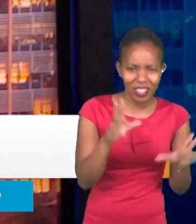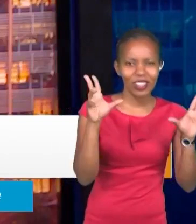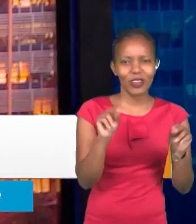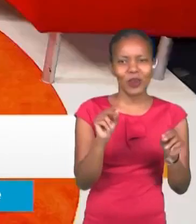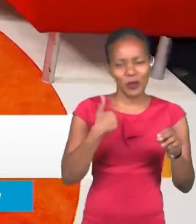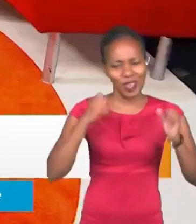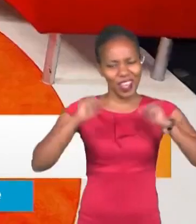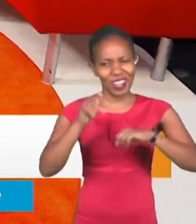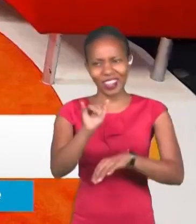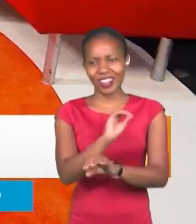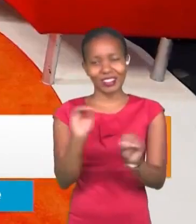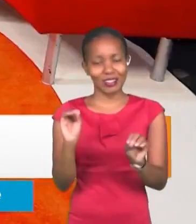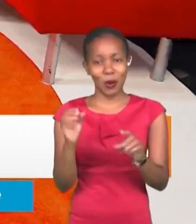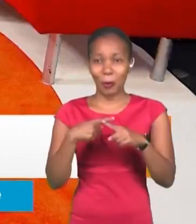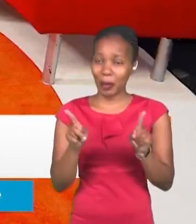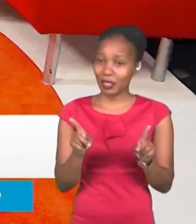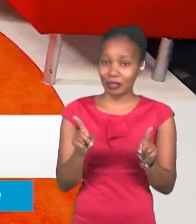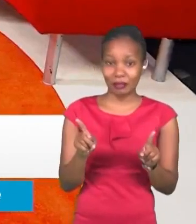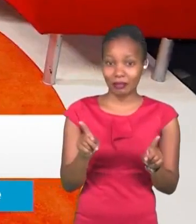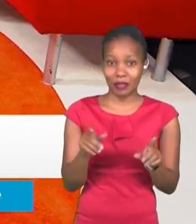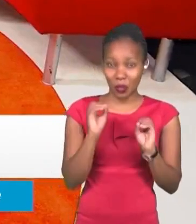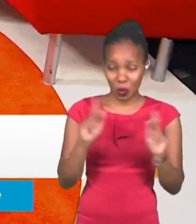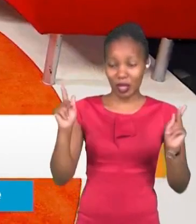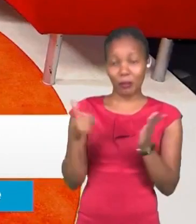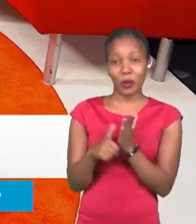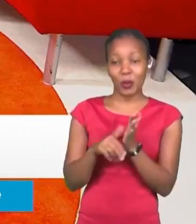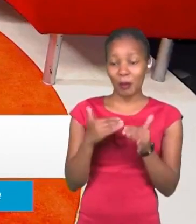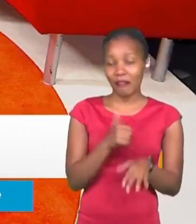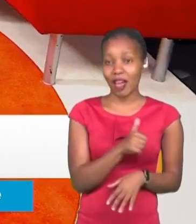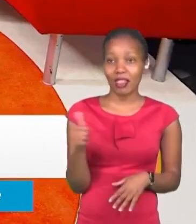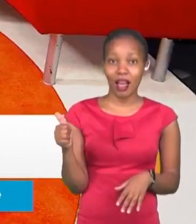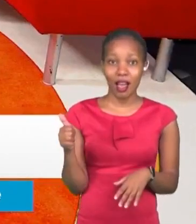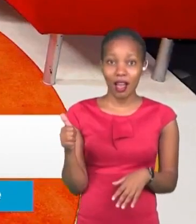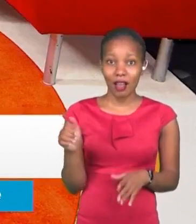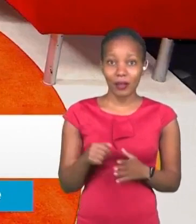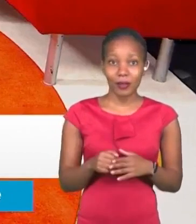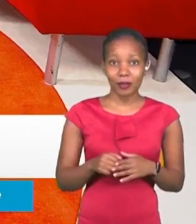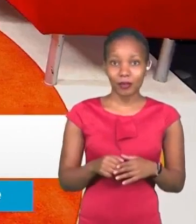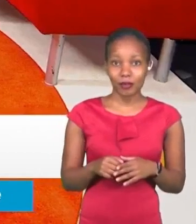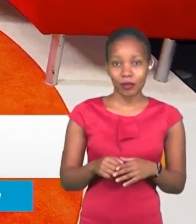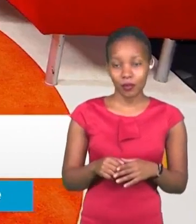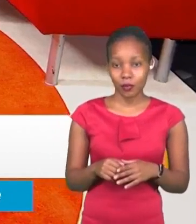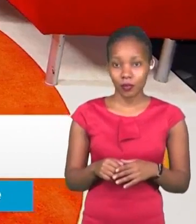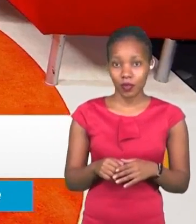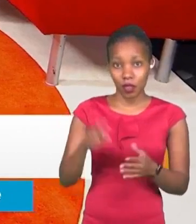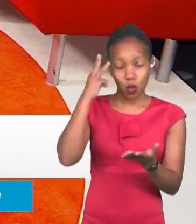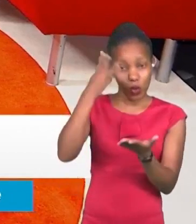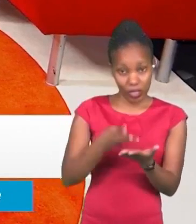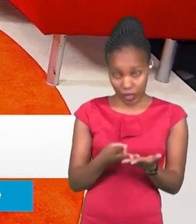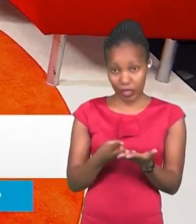don't agree with that anyway. But there is another problem. Okay. The issue of coaching of witnesses.